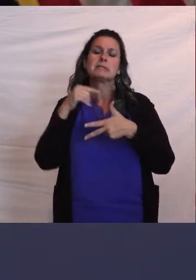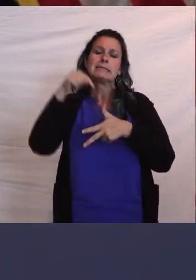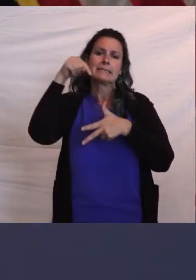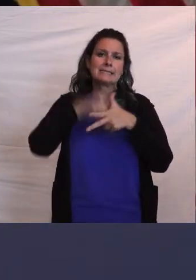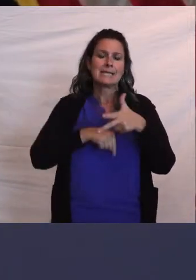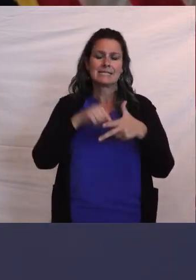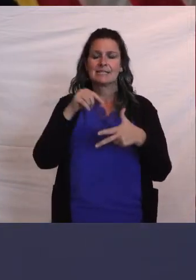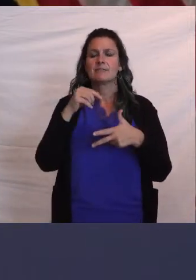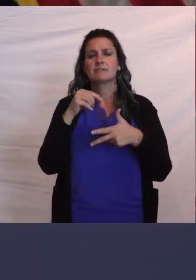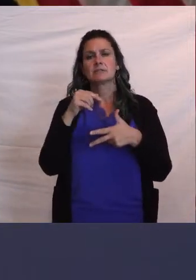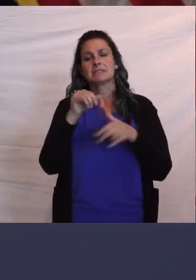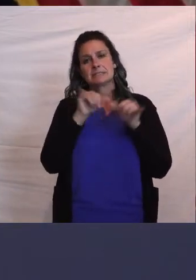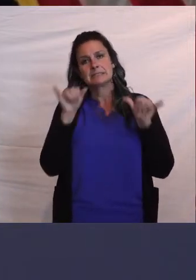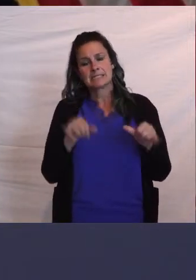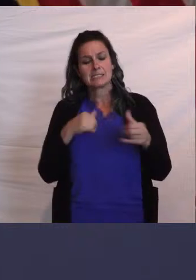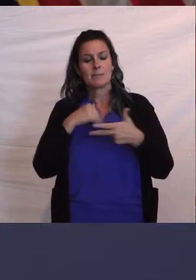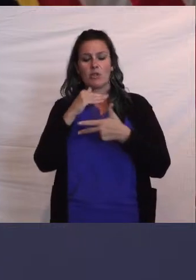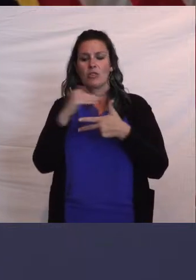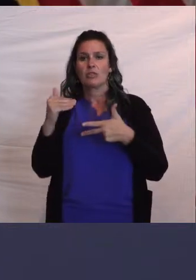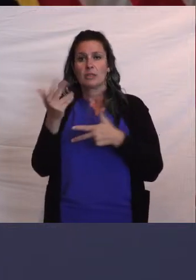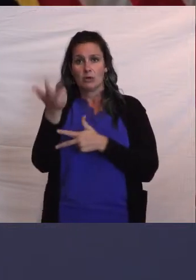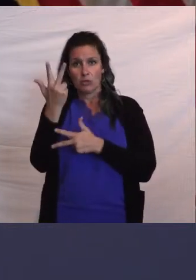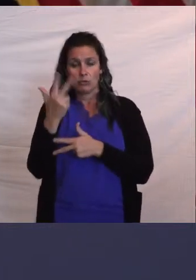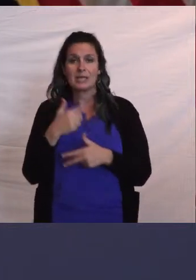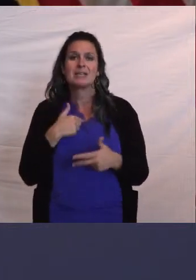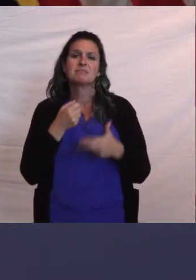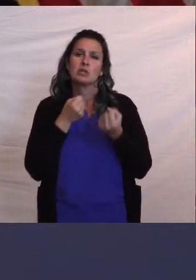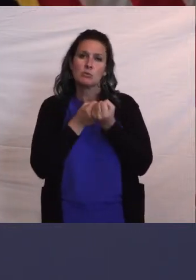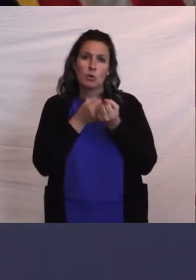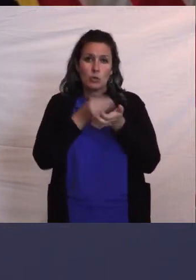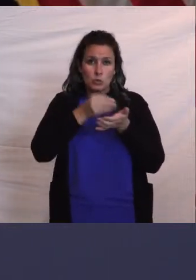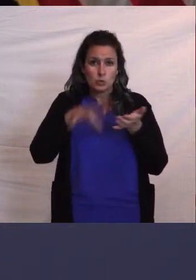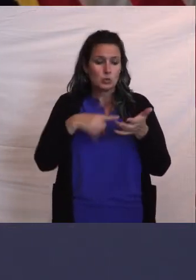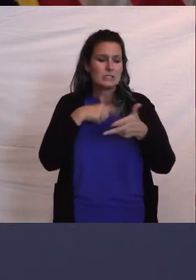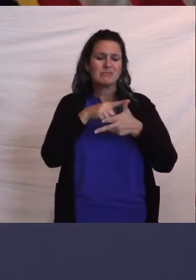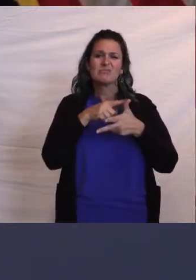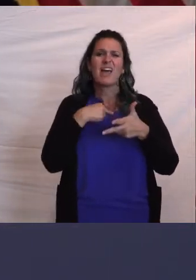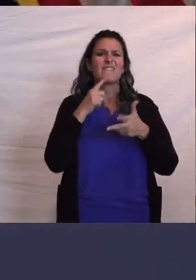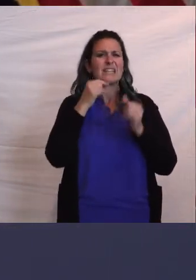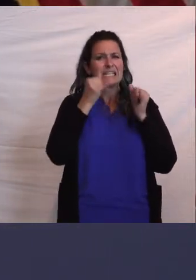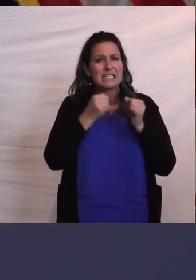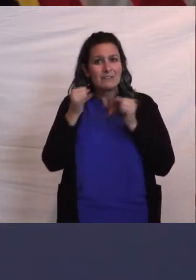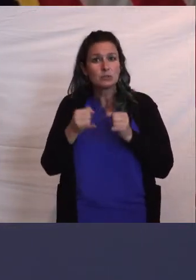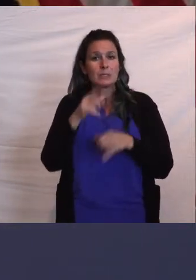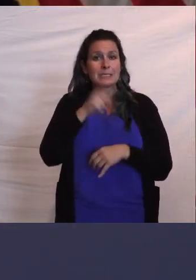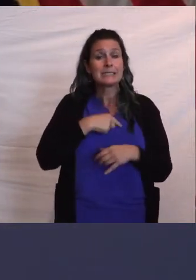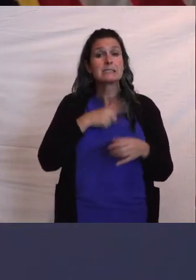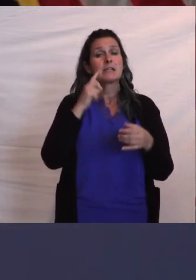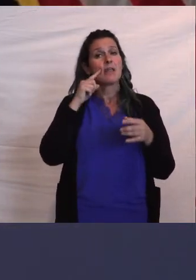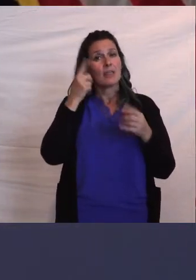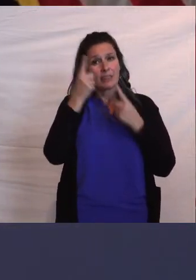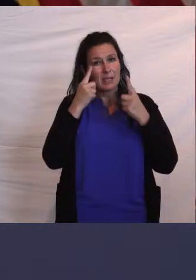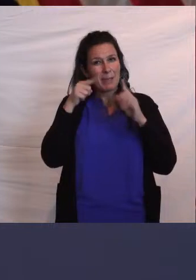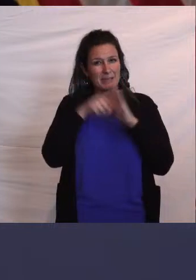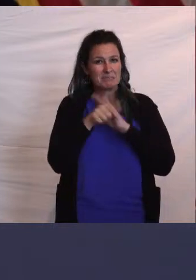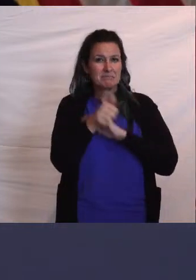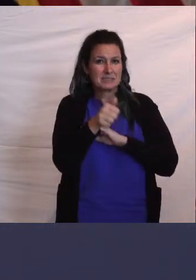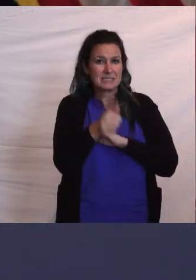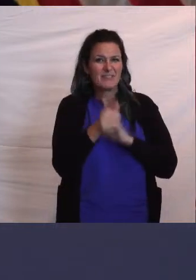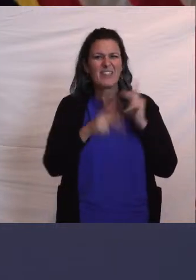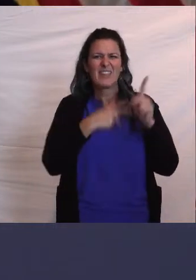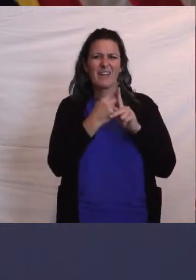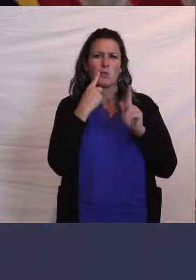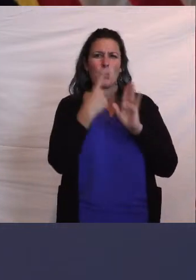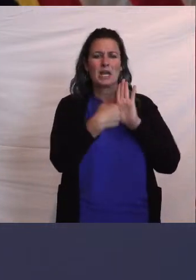intensive system, where we support students who may have individual needs. Suicidal ideation may be an example. So in